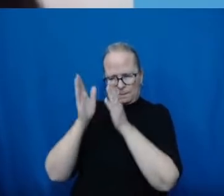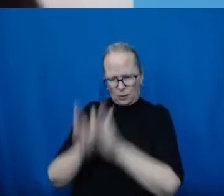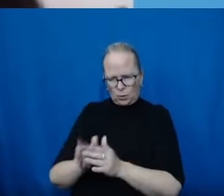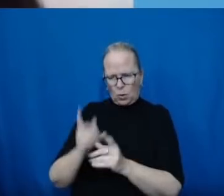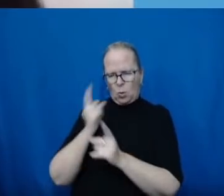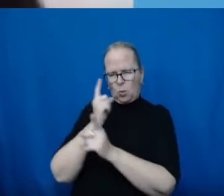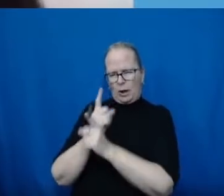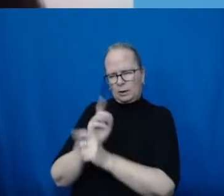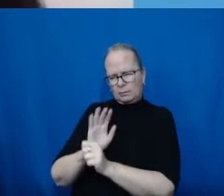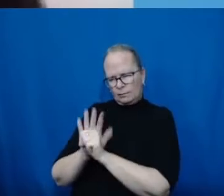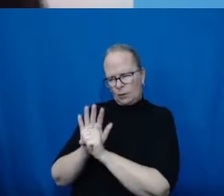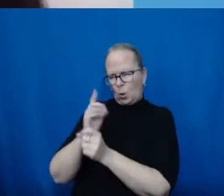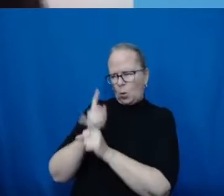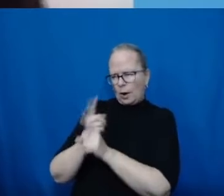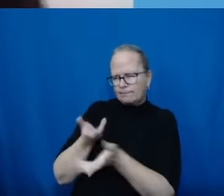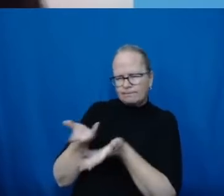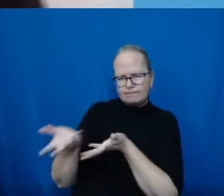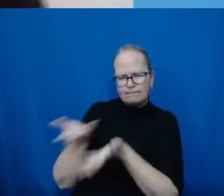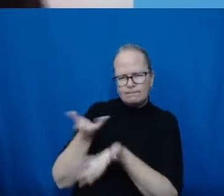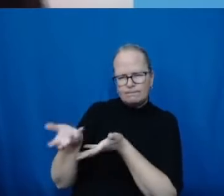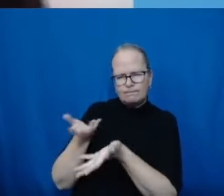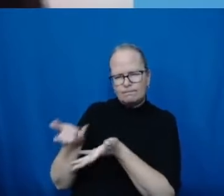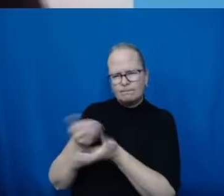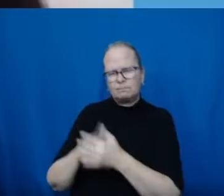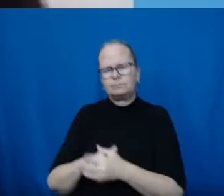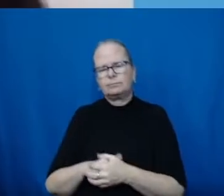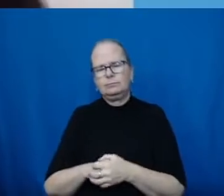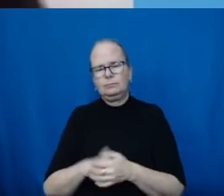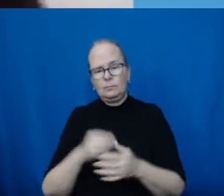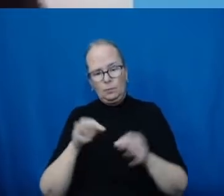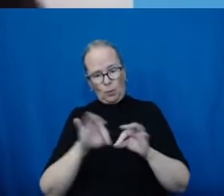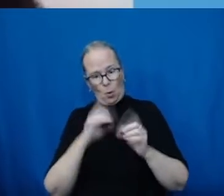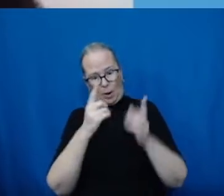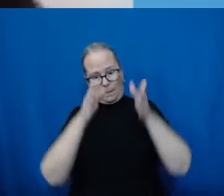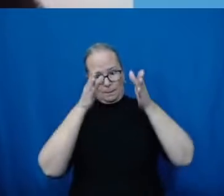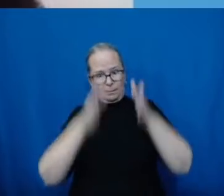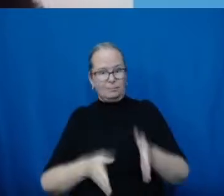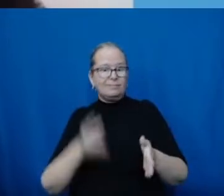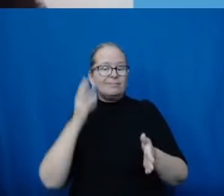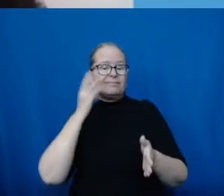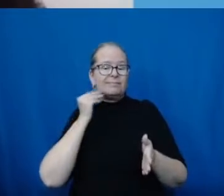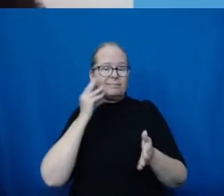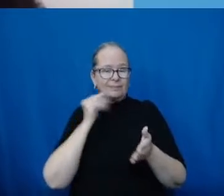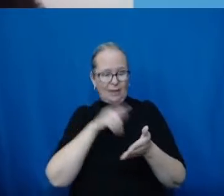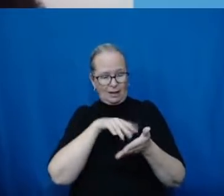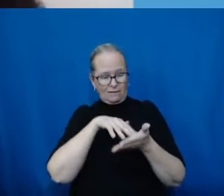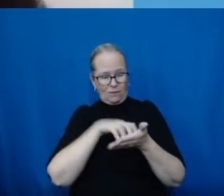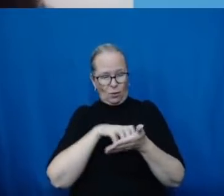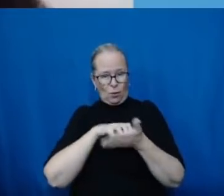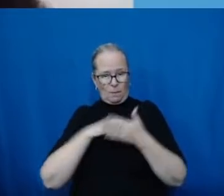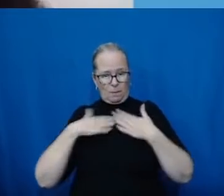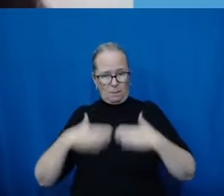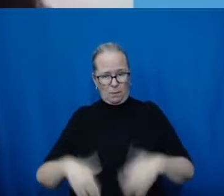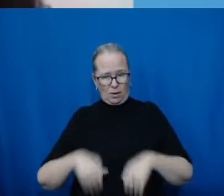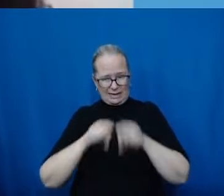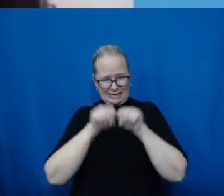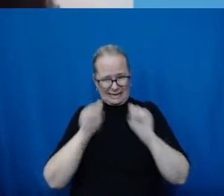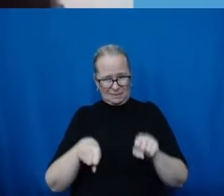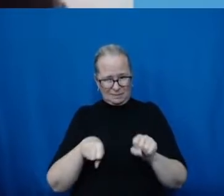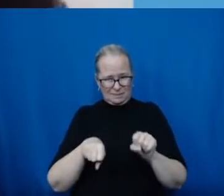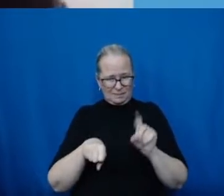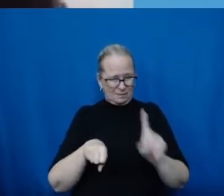that person. There's a different relatability than I have as a clinician that's kind of towering over and saying, no, you should still get it.